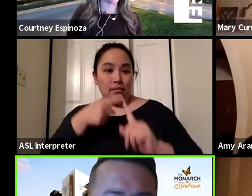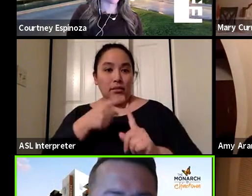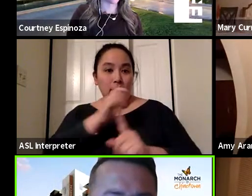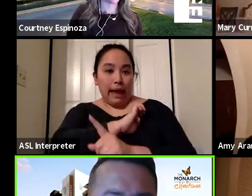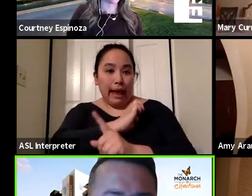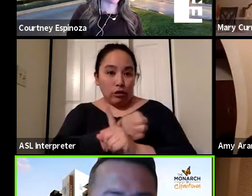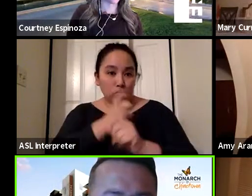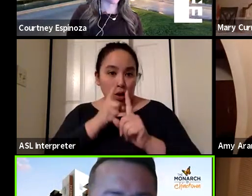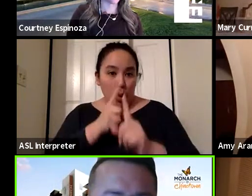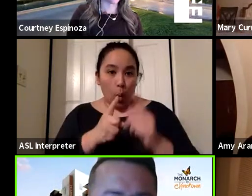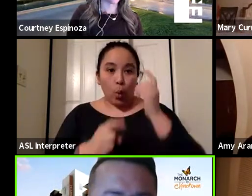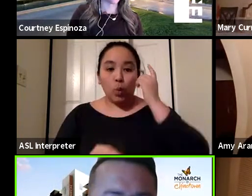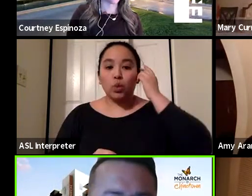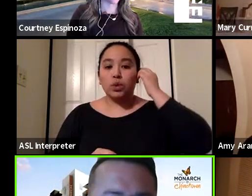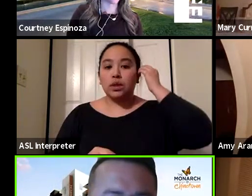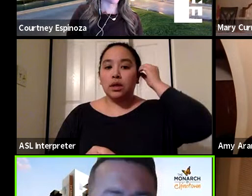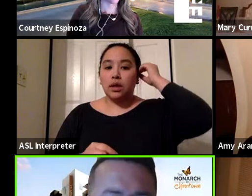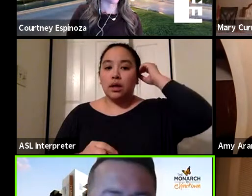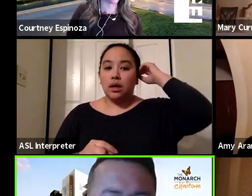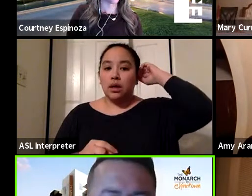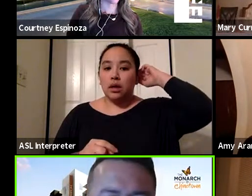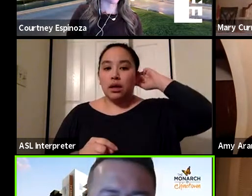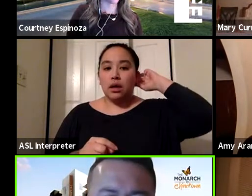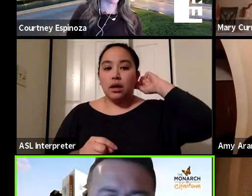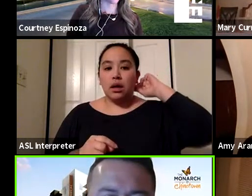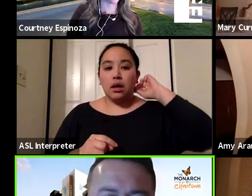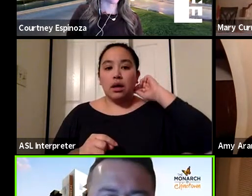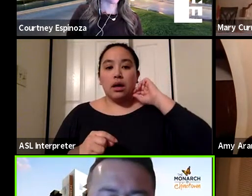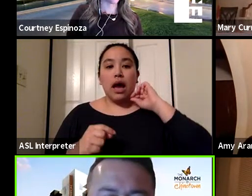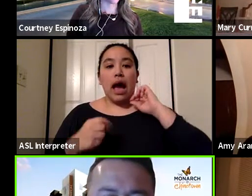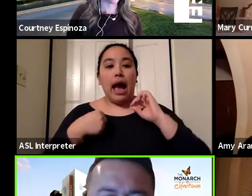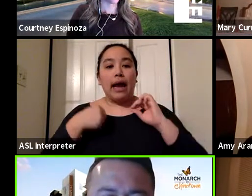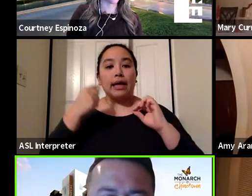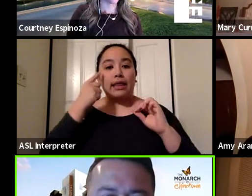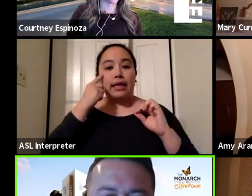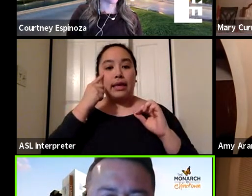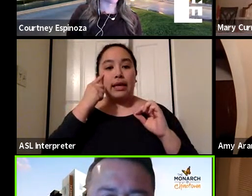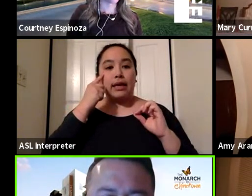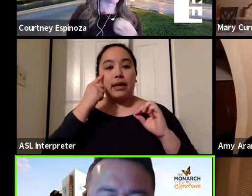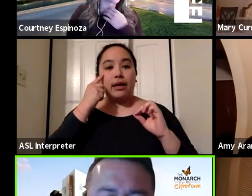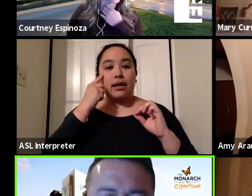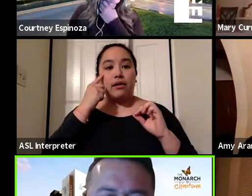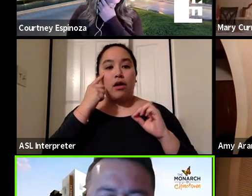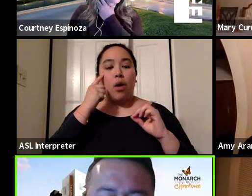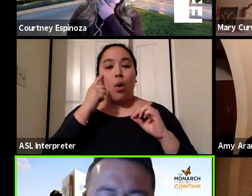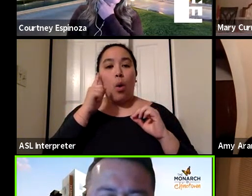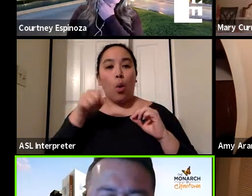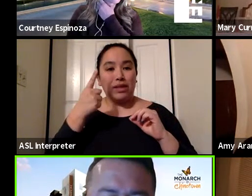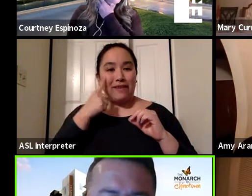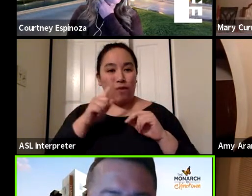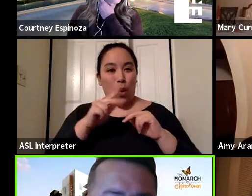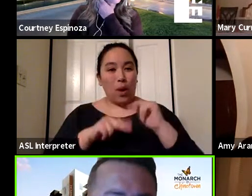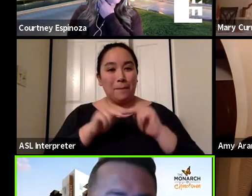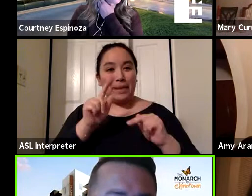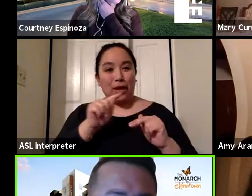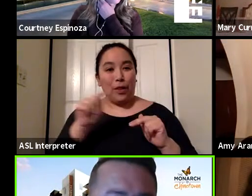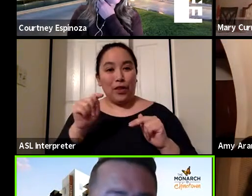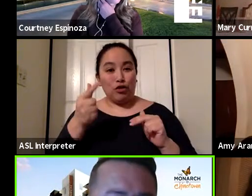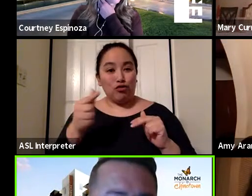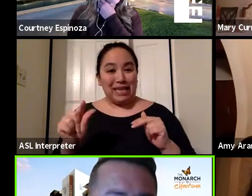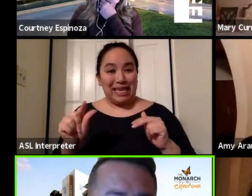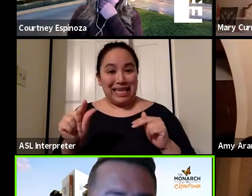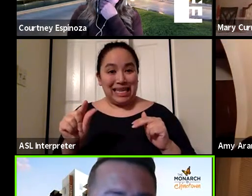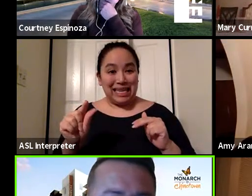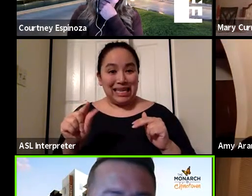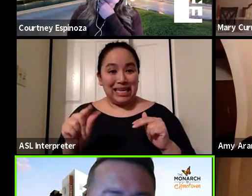I think it's this certification, I believe, is under the Build It Green, if I remember correctly,